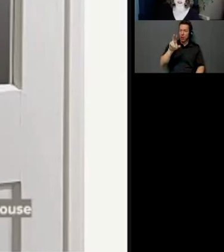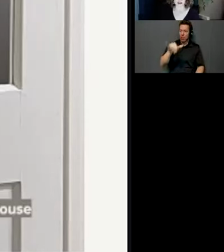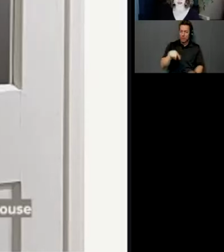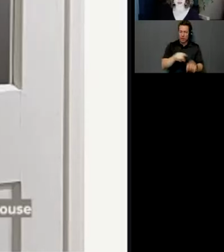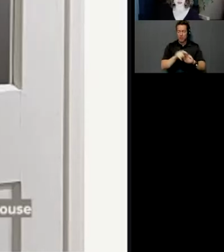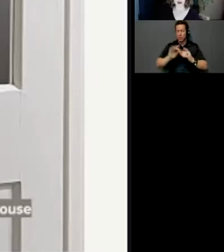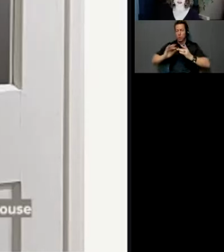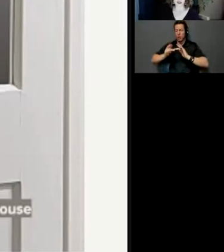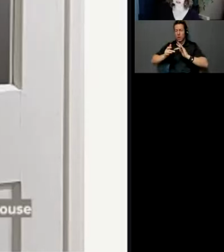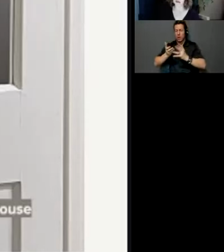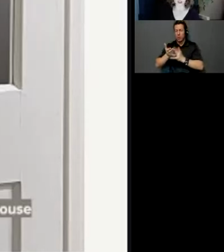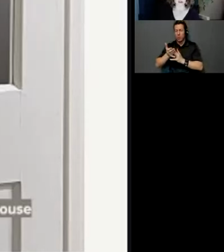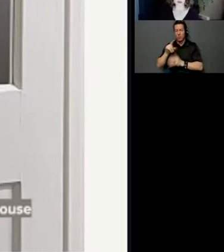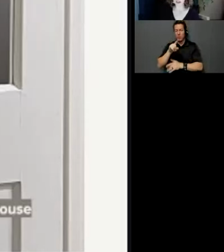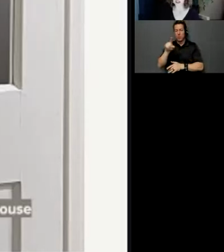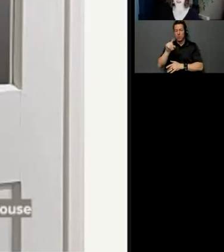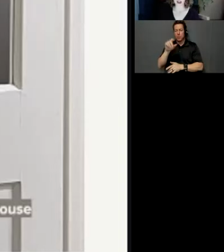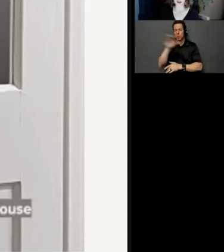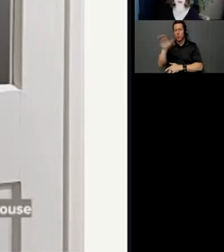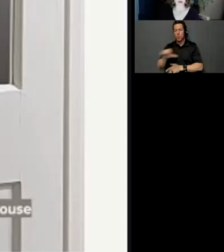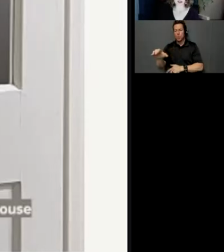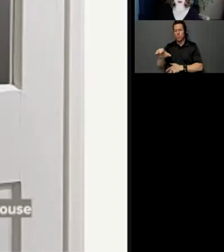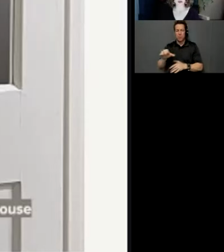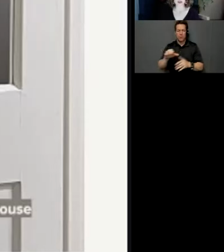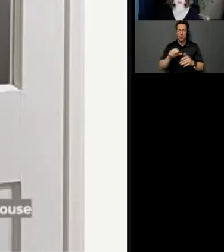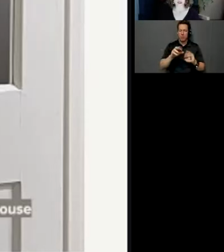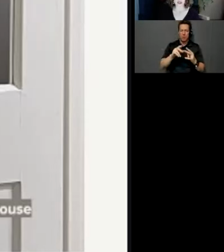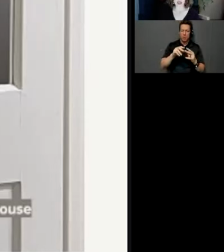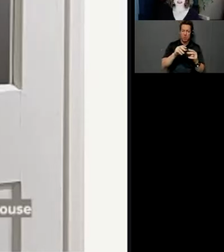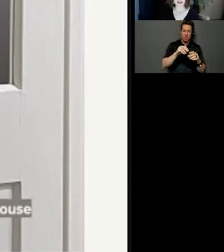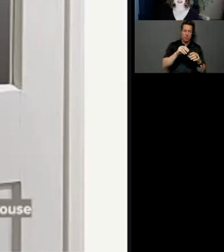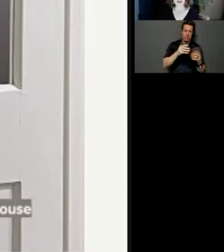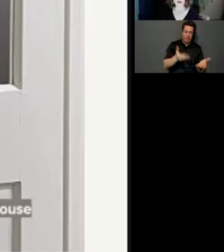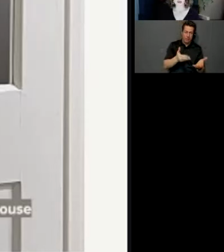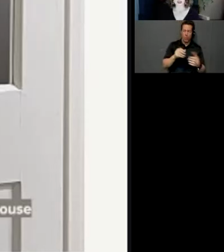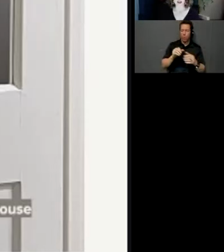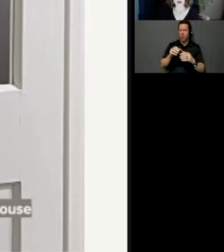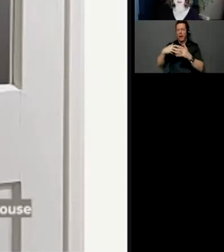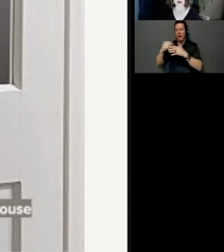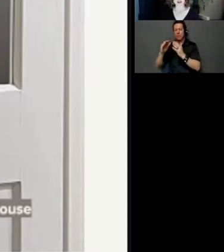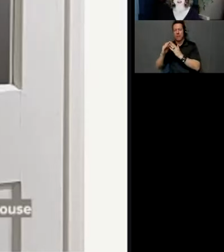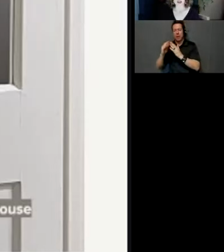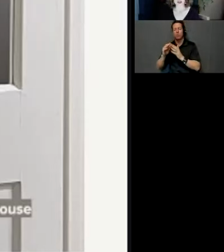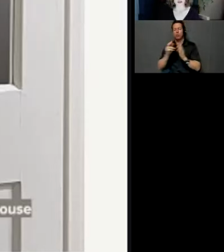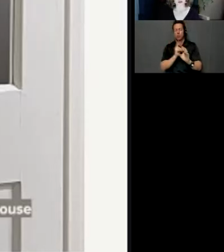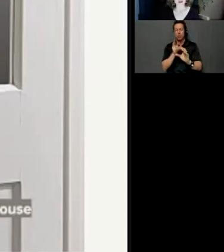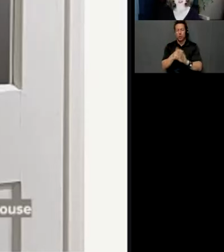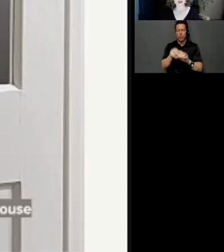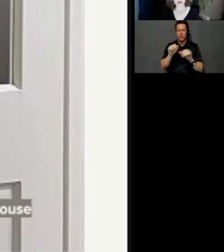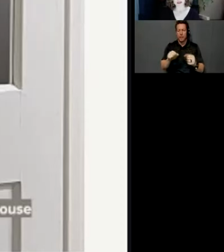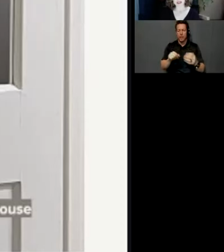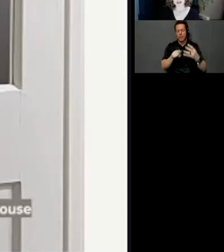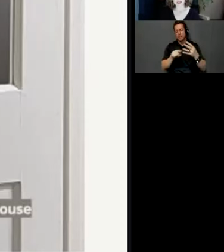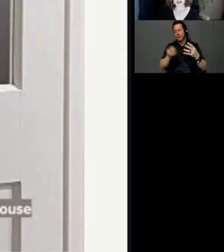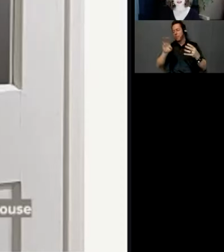online on Zoom. So either, you know, people in town and out, we really hope you can join us for that. That will be March 31st